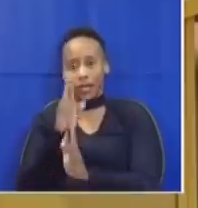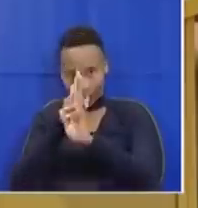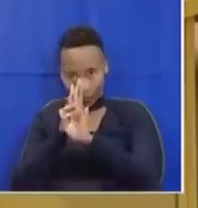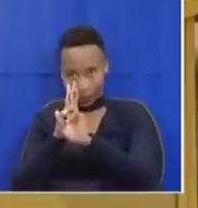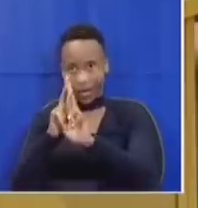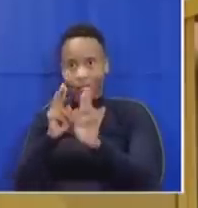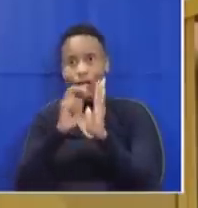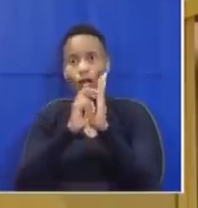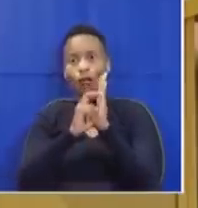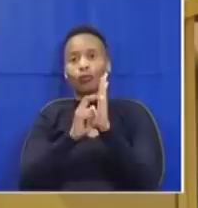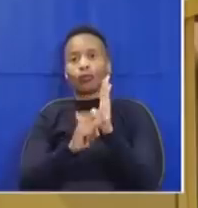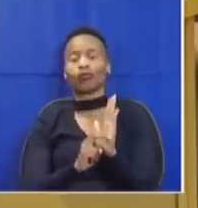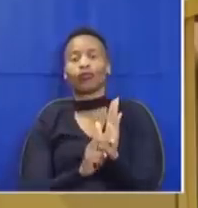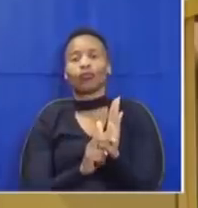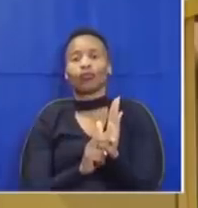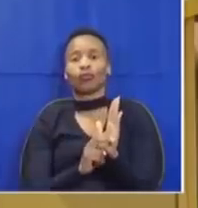Because